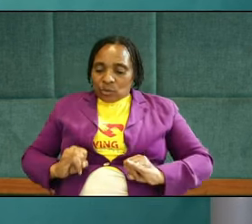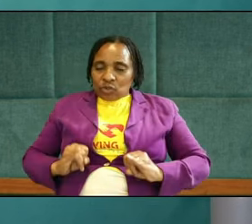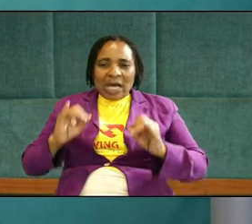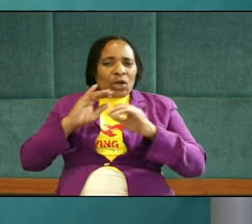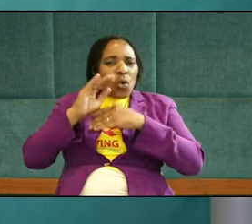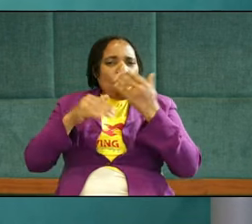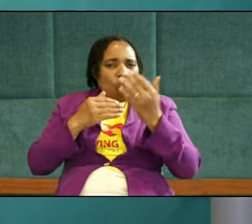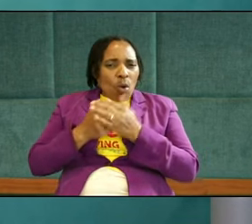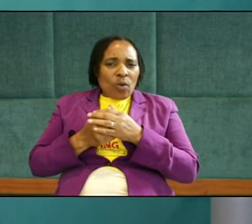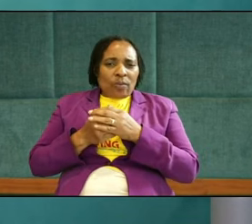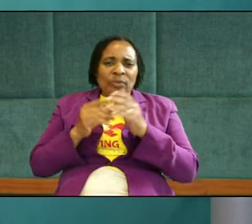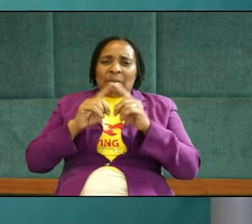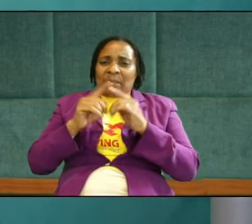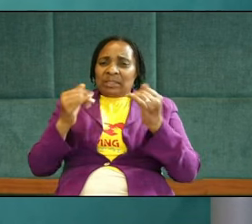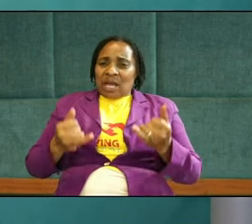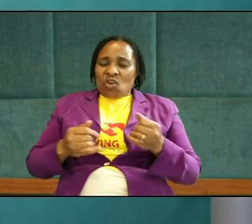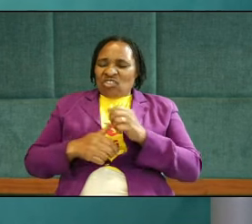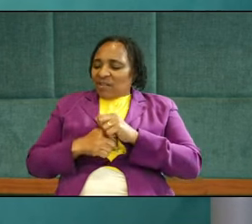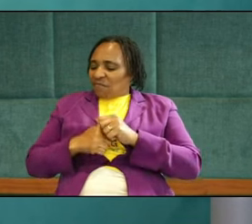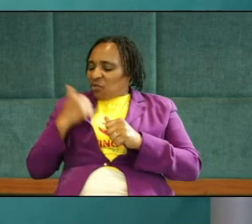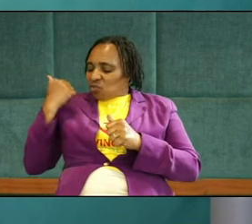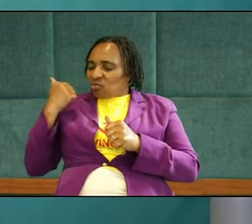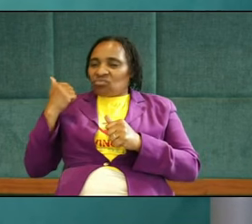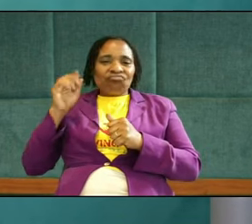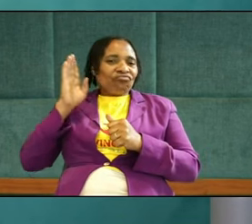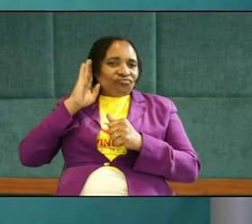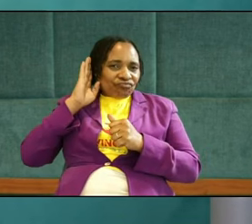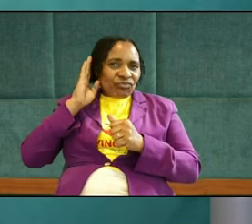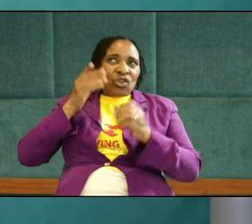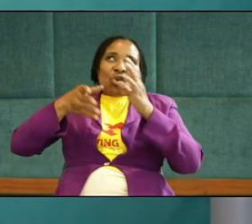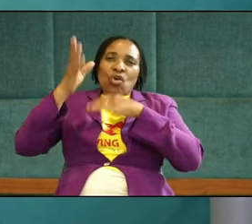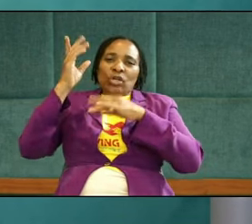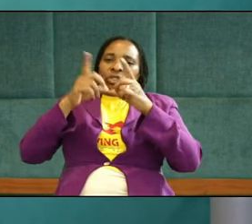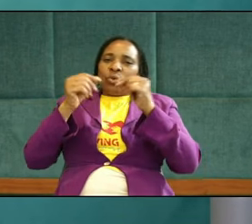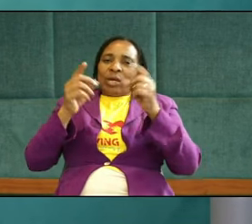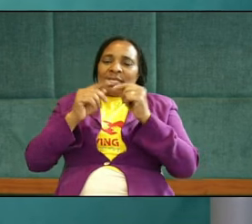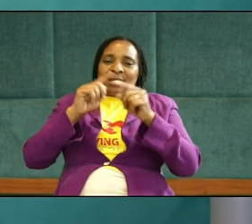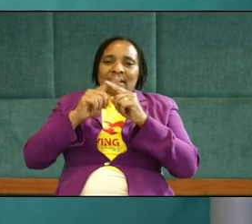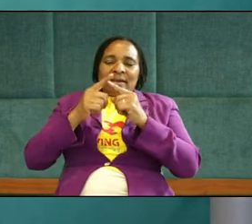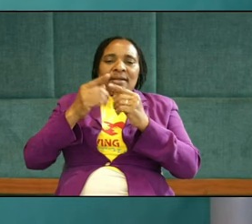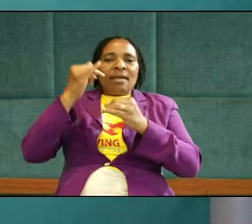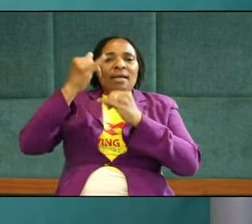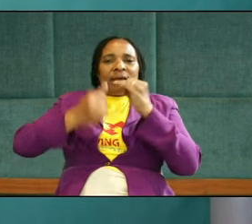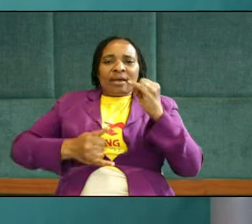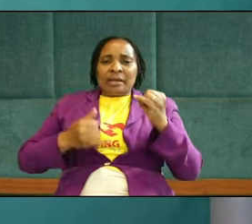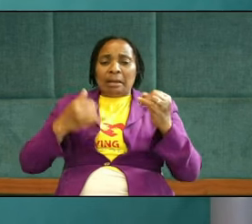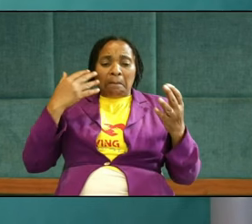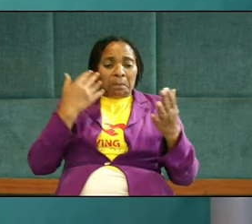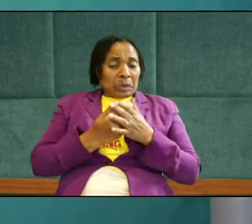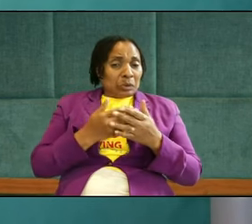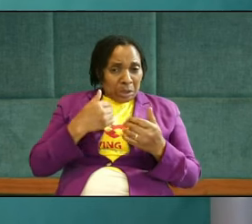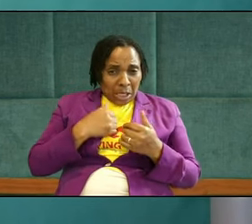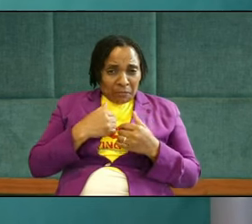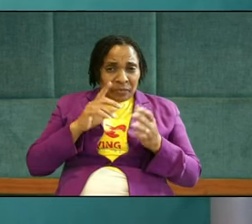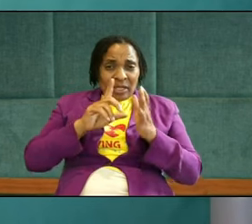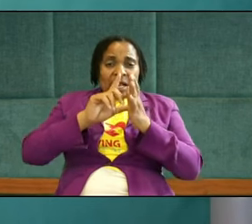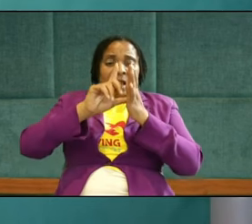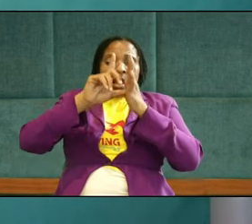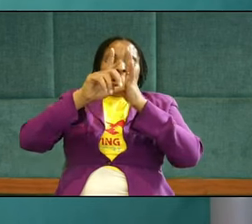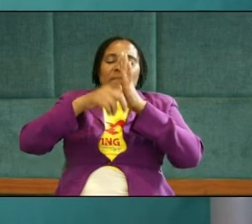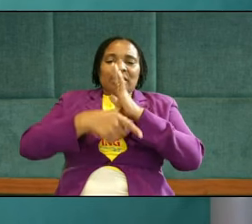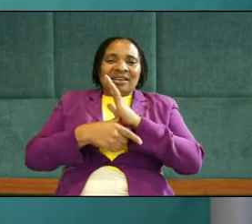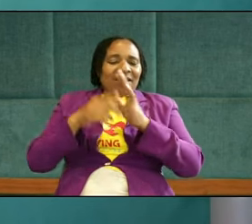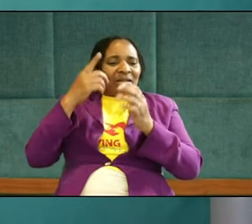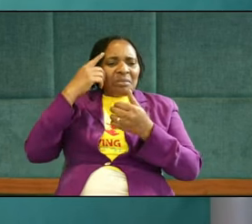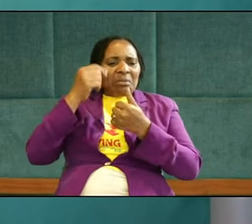but he refused to heed to God's warning. And at the end of it all, he was imprisoned, and later on,